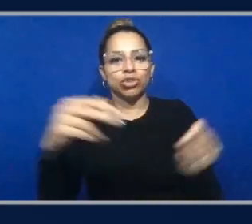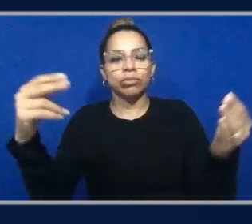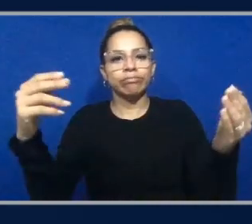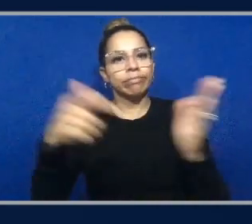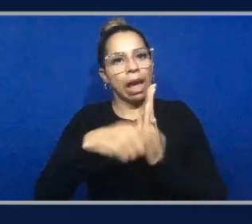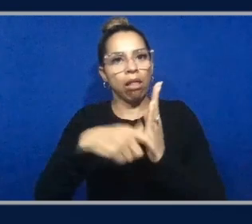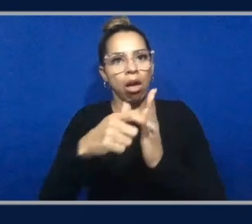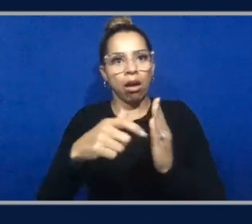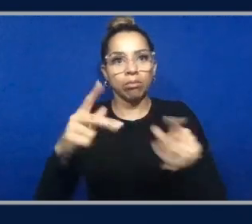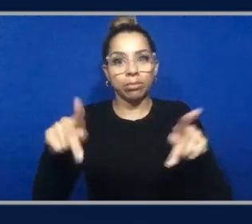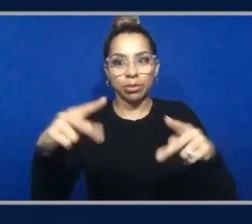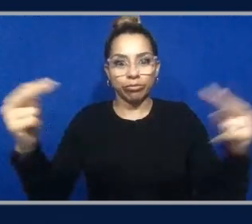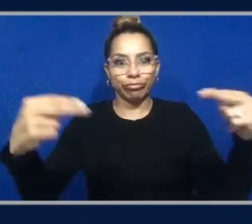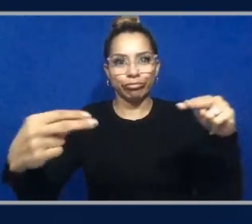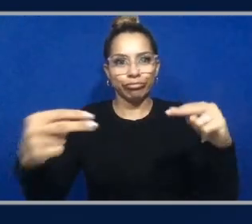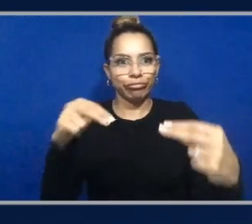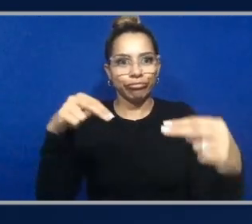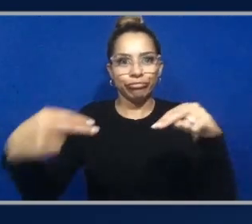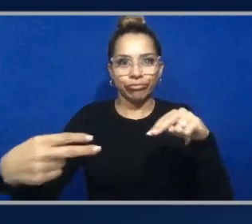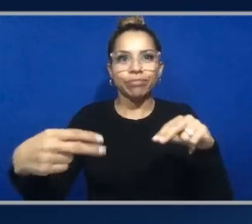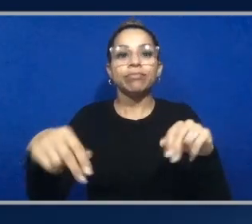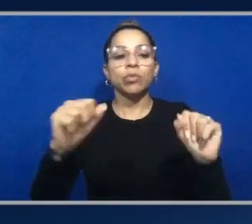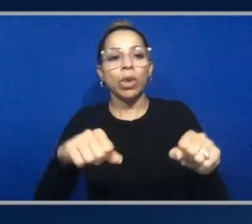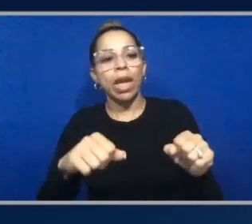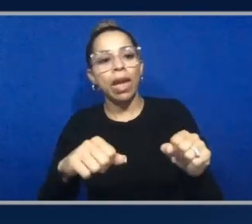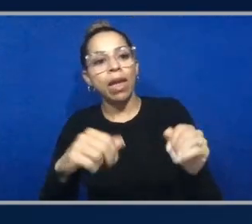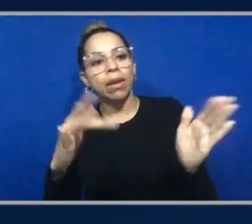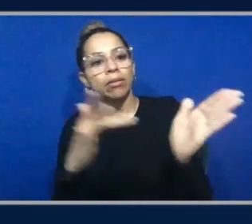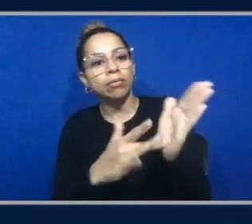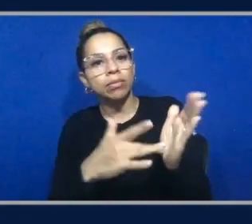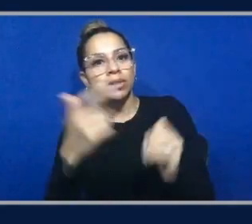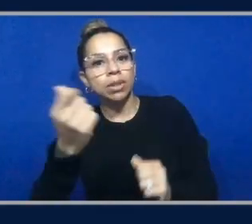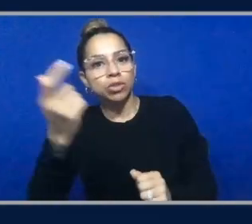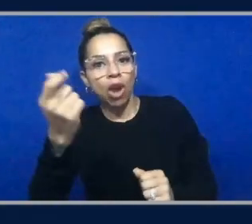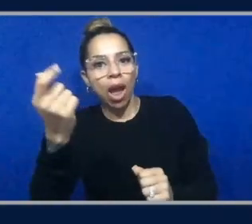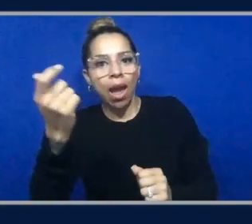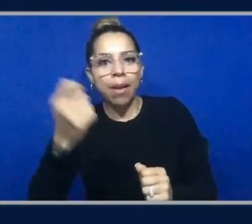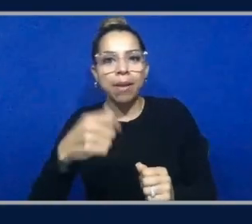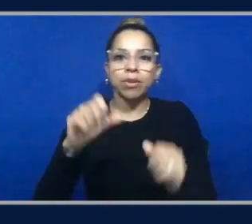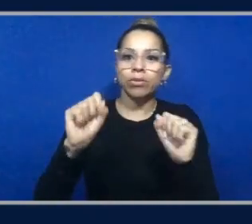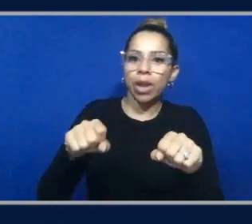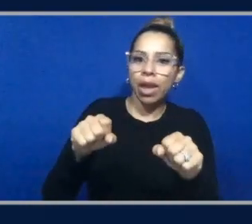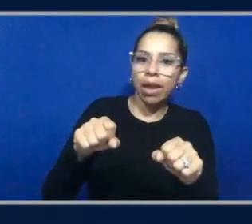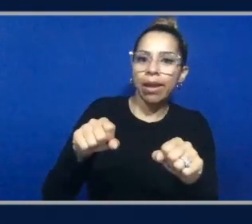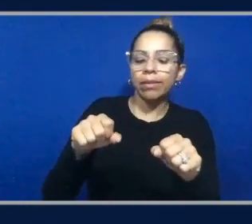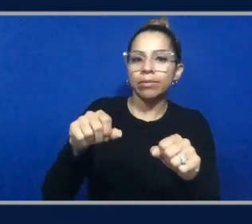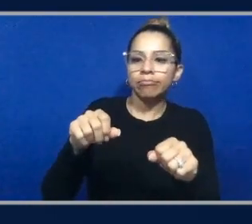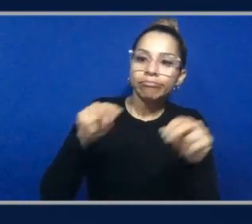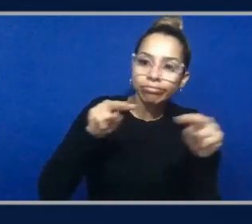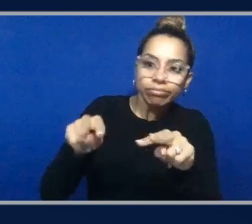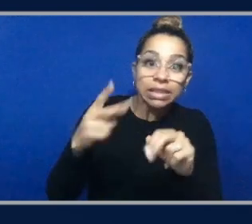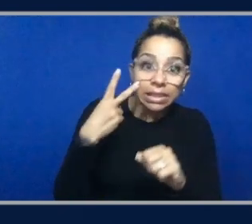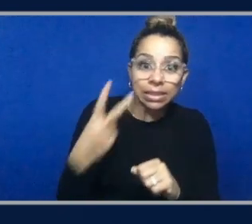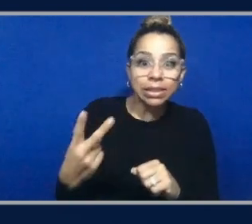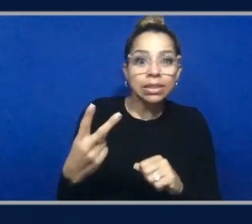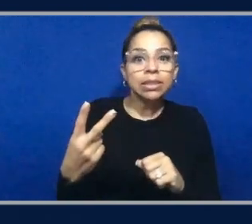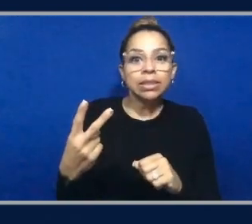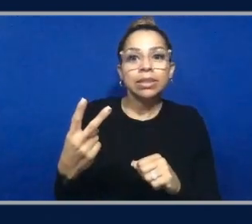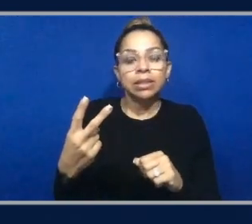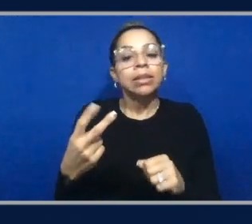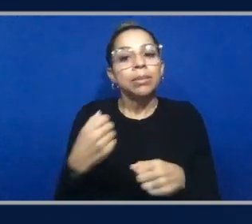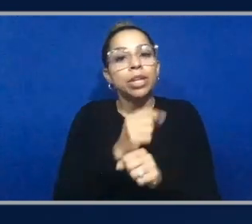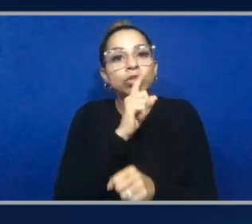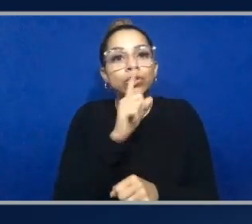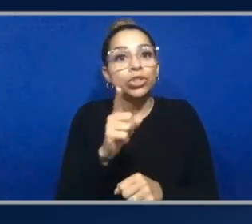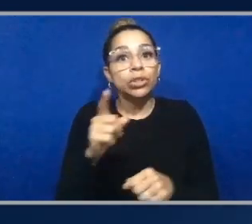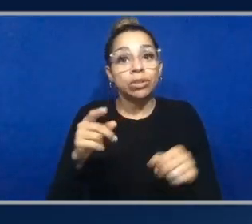can discover them, subscribe to them. And this sort of kicks off a publish subscribe workflow that makes sure that the owners of the